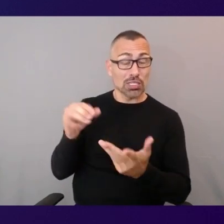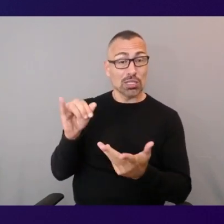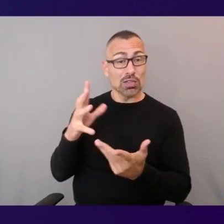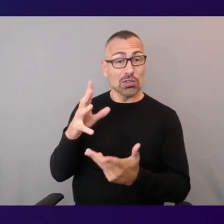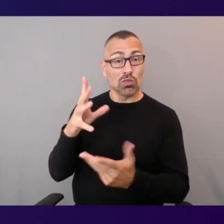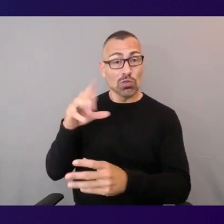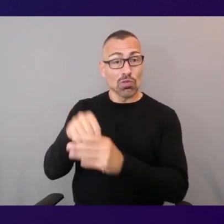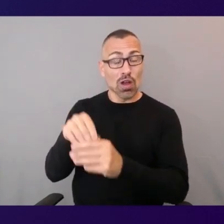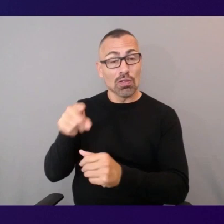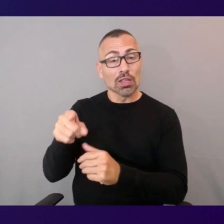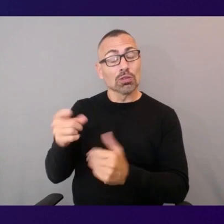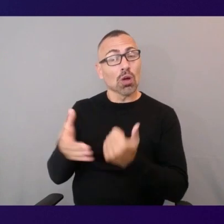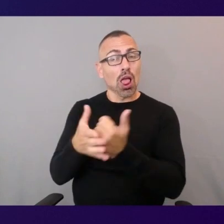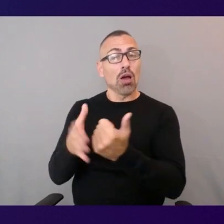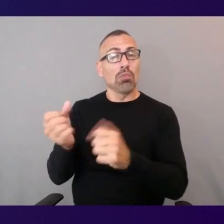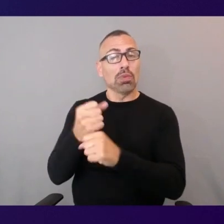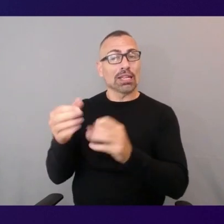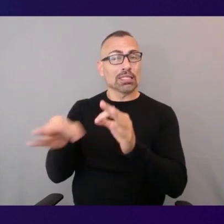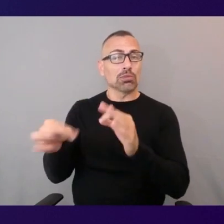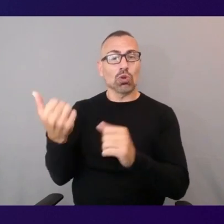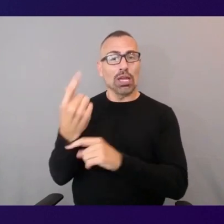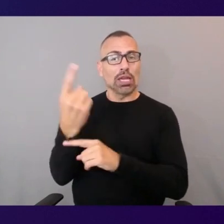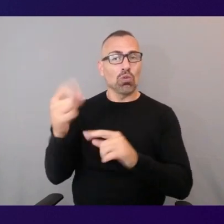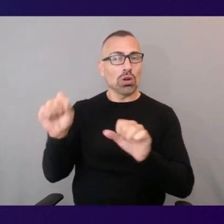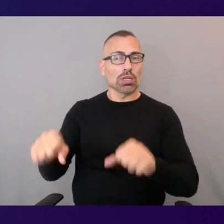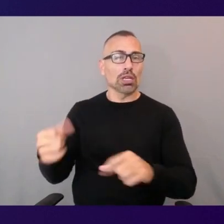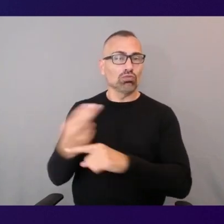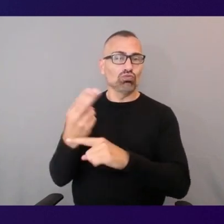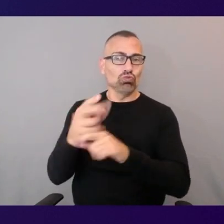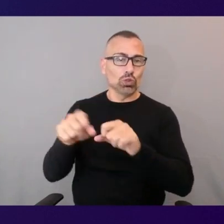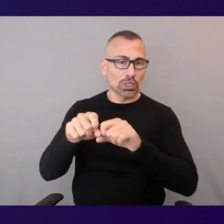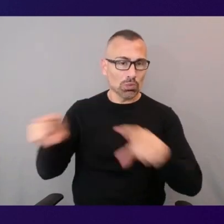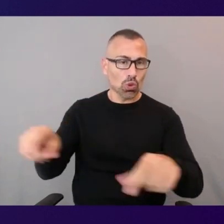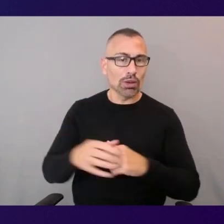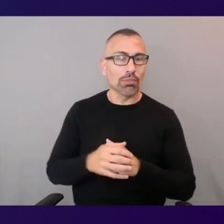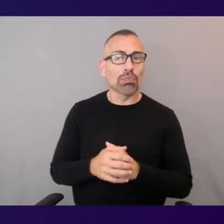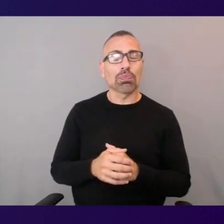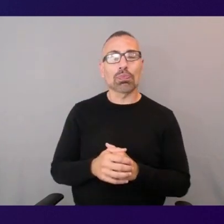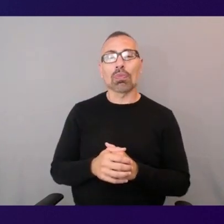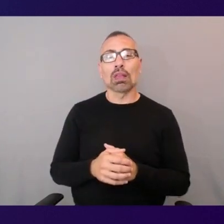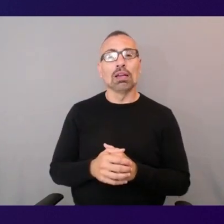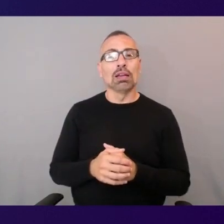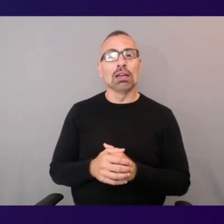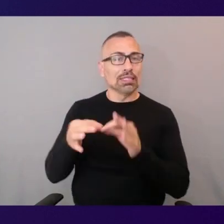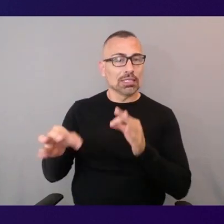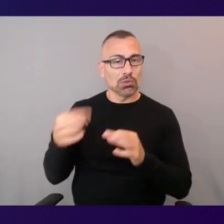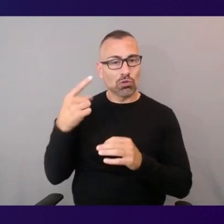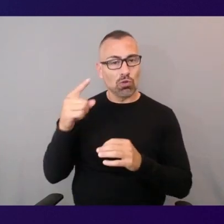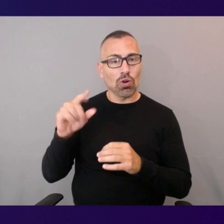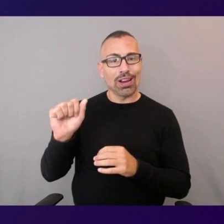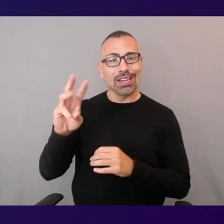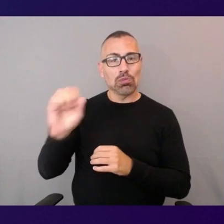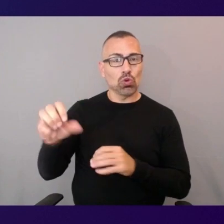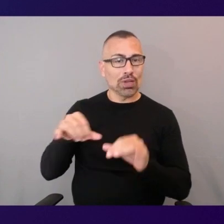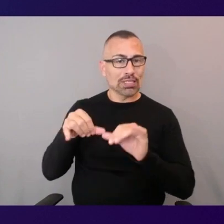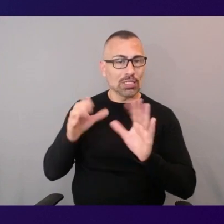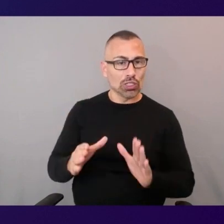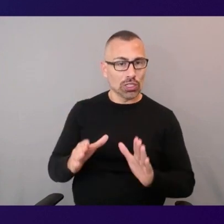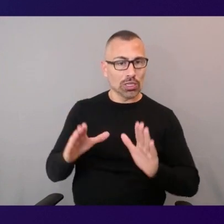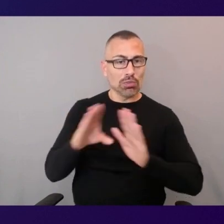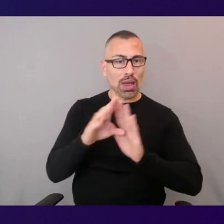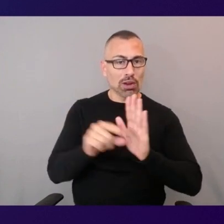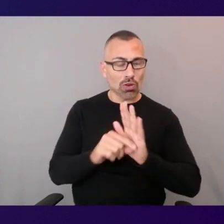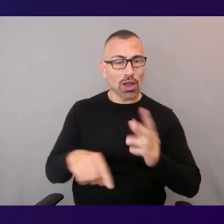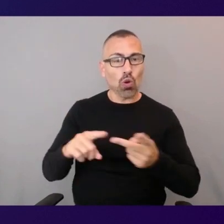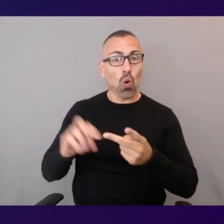making this simple so that anyone can really deploy this, and making this super simple for the AWS engineer background as well as a